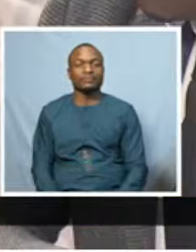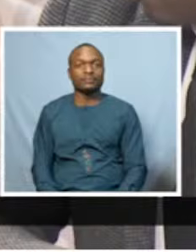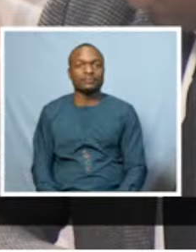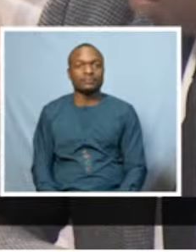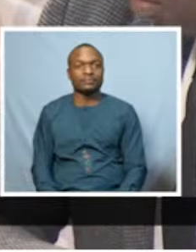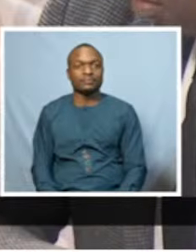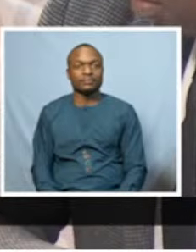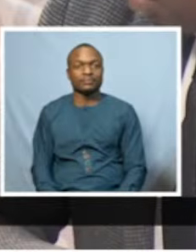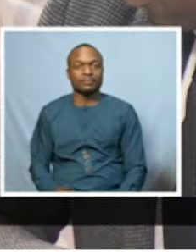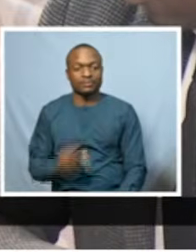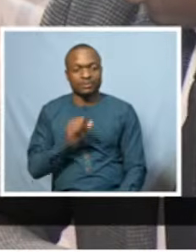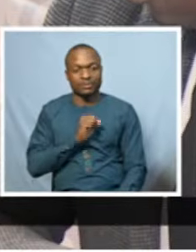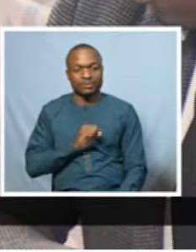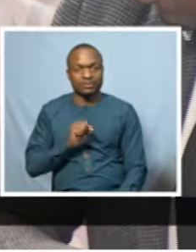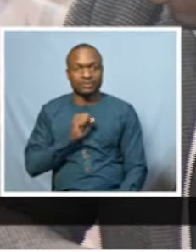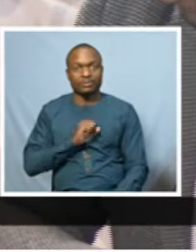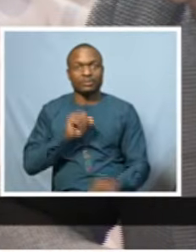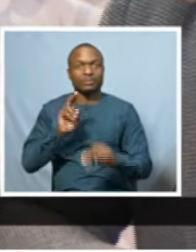sorry, Chair.